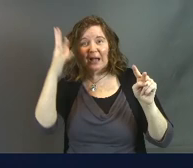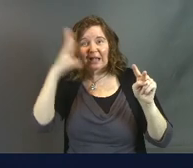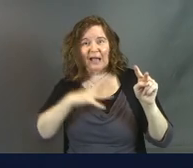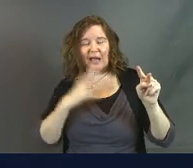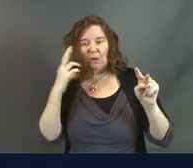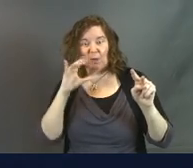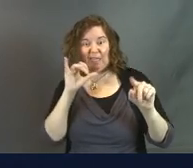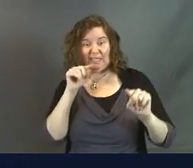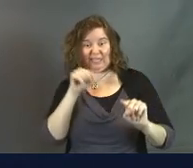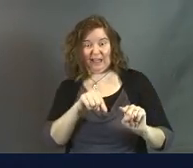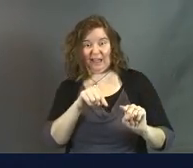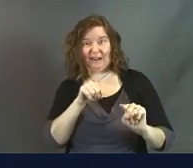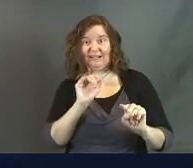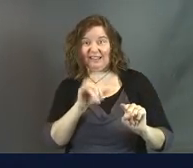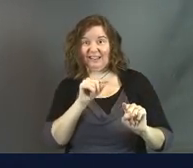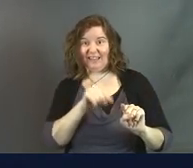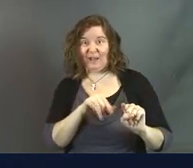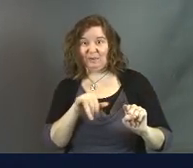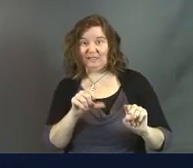like, I realized that was it.